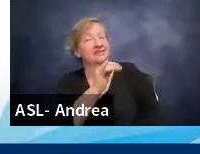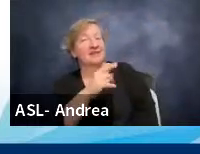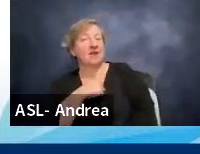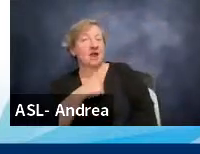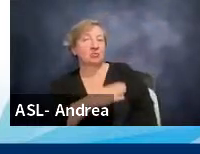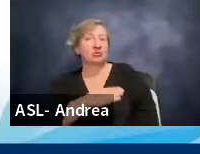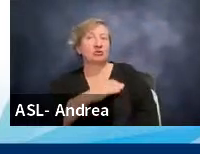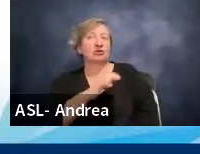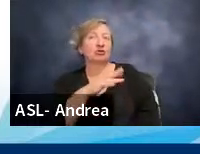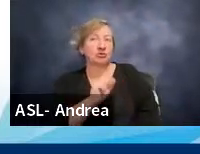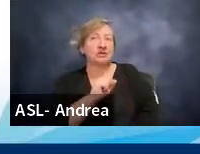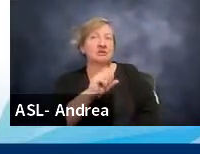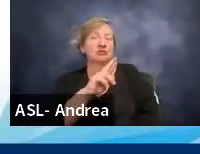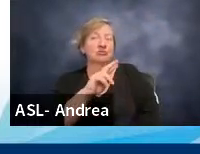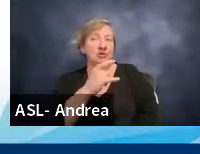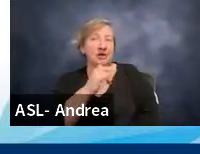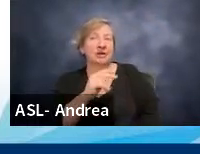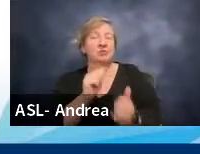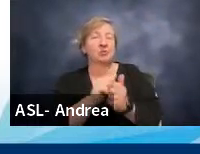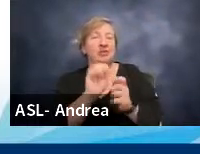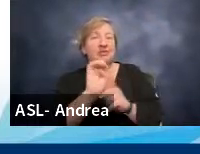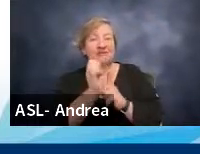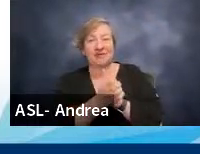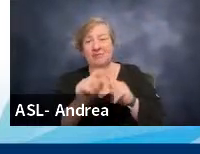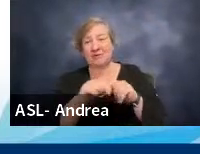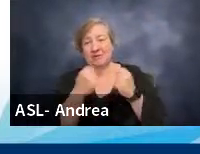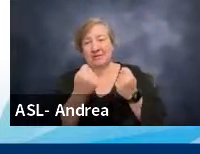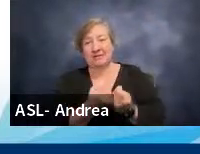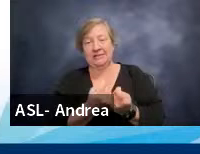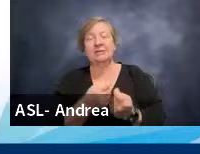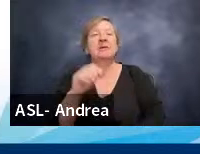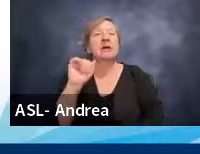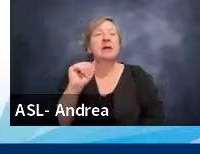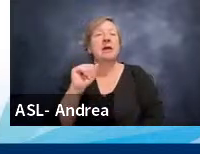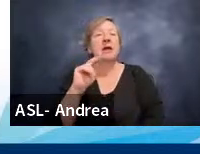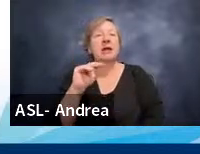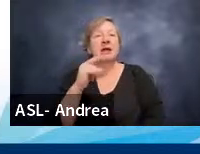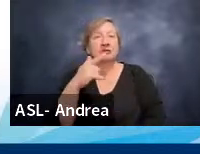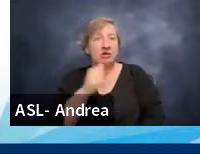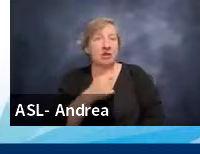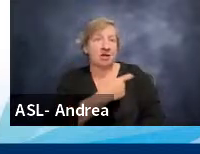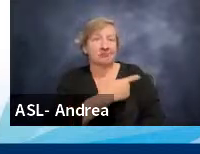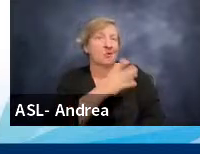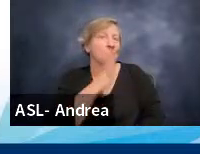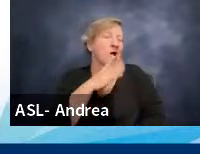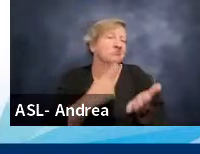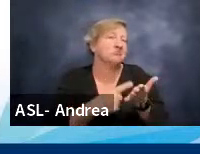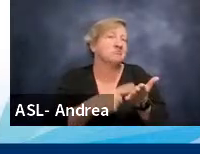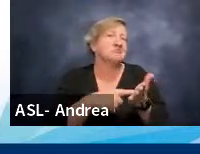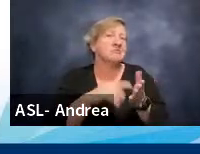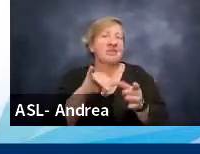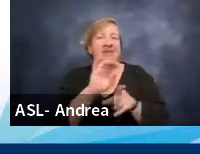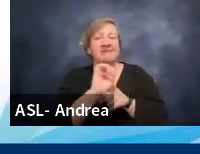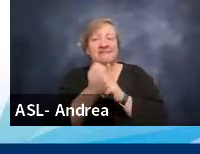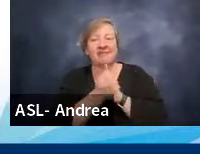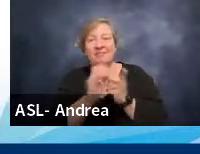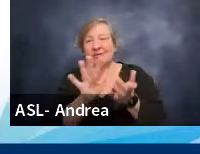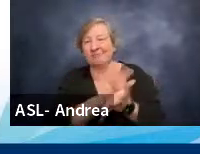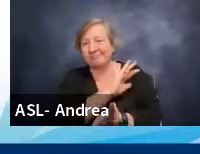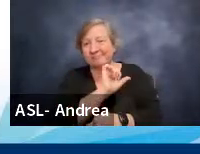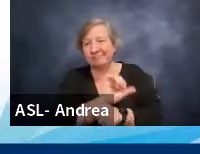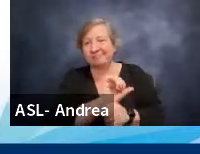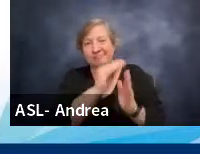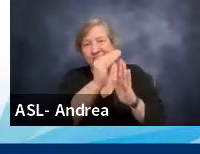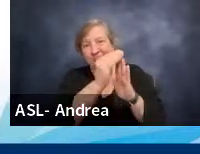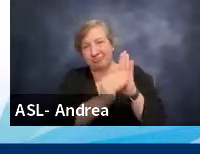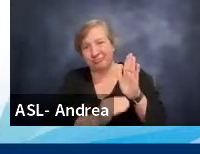our environmental team, and Angela and I will talk a little bit about the environmental document that is coming